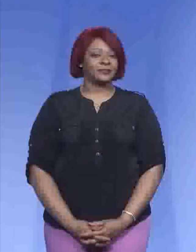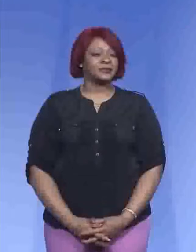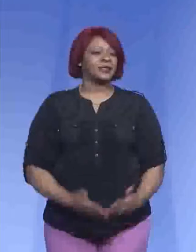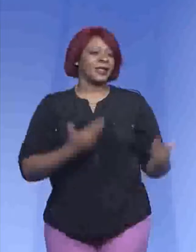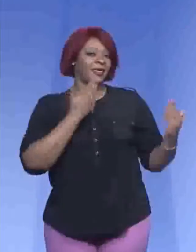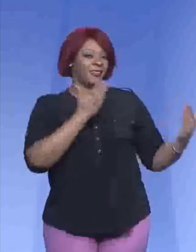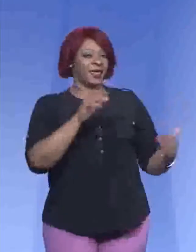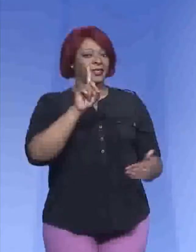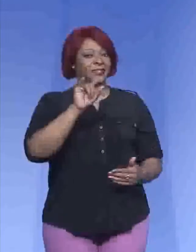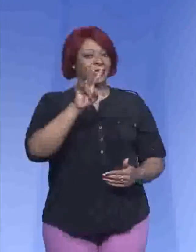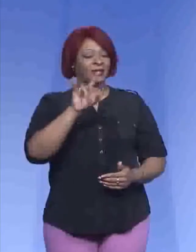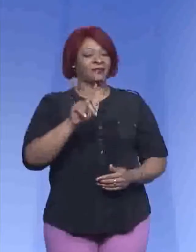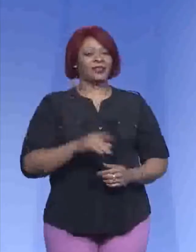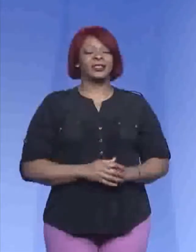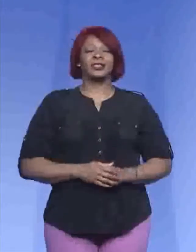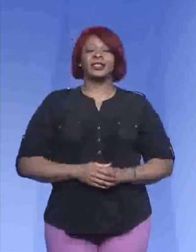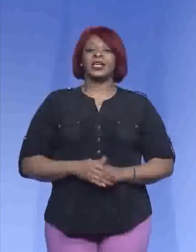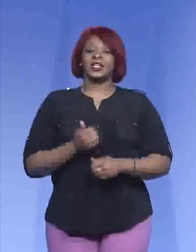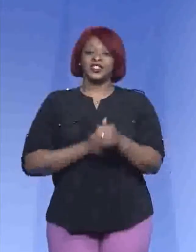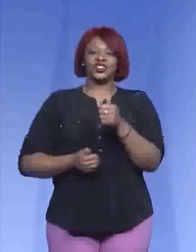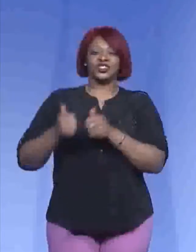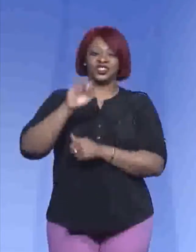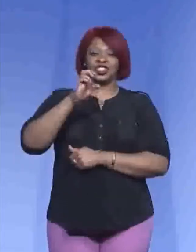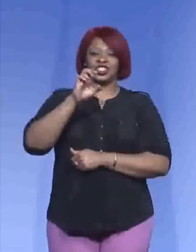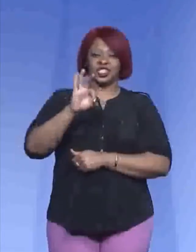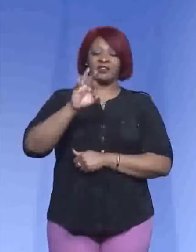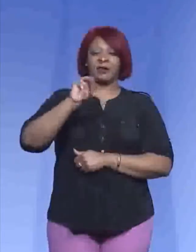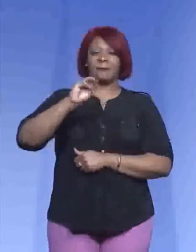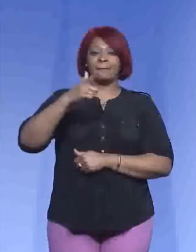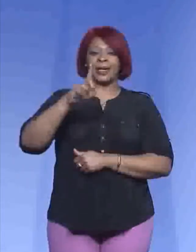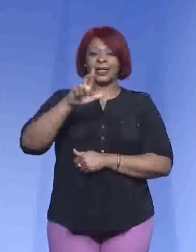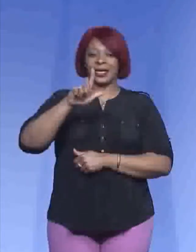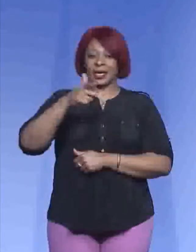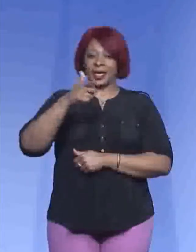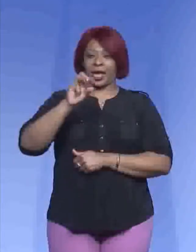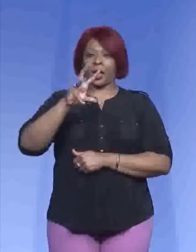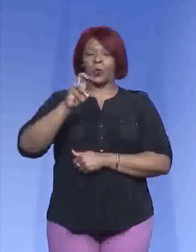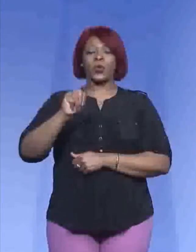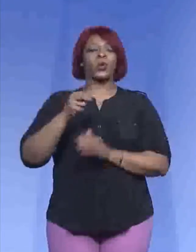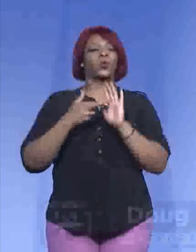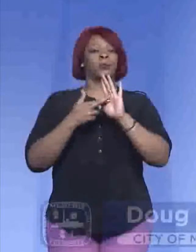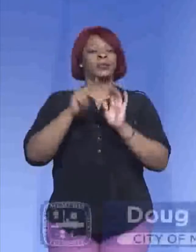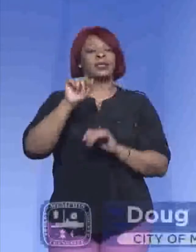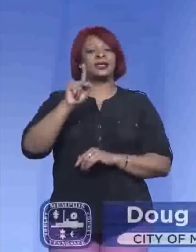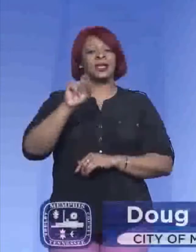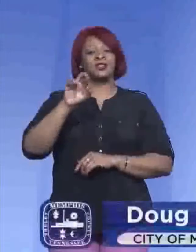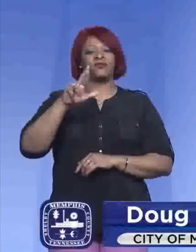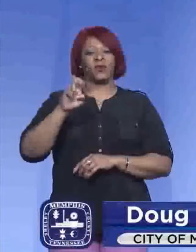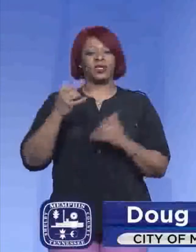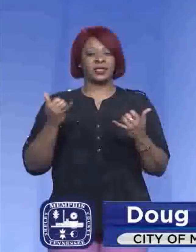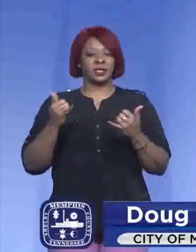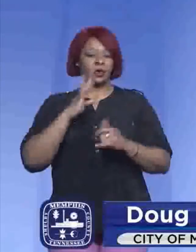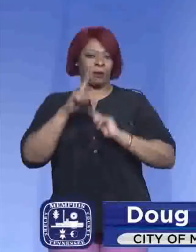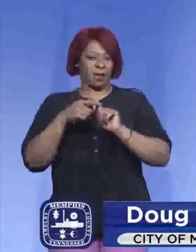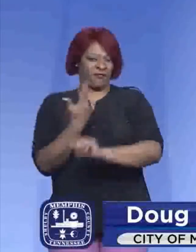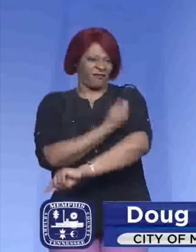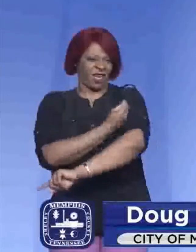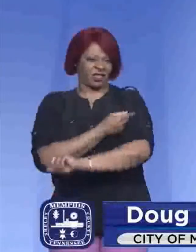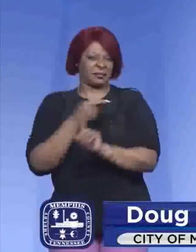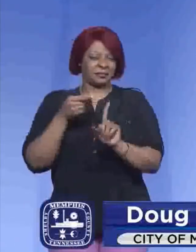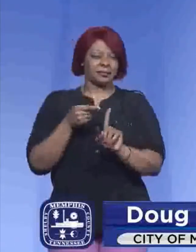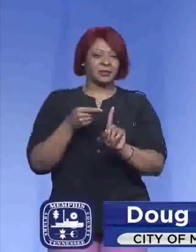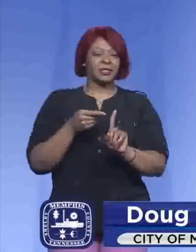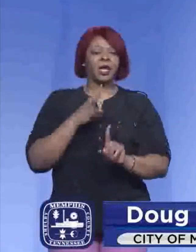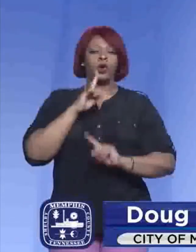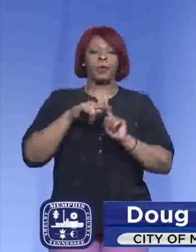Thank you, David. Chief Doug McGowen, representing the Joint Task Force today. I just wanted to talk a little bit about vaccines. So I covered a little bit of